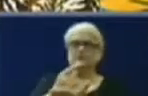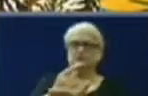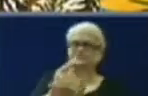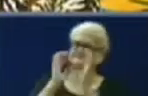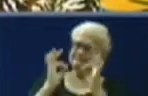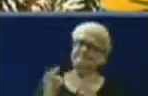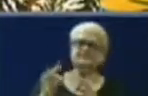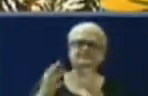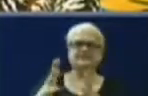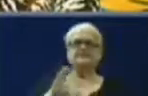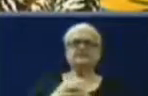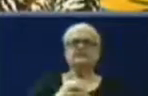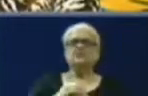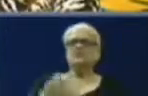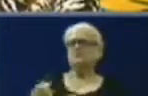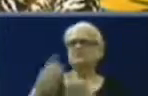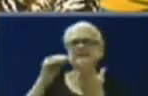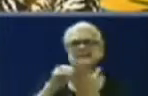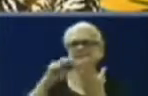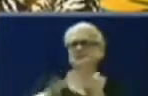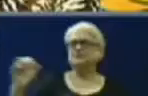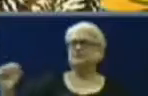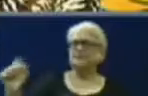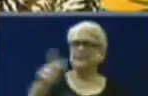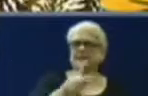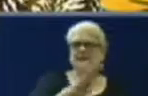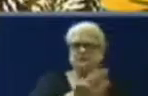have a lot of these students coming back.